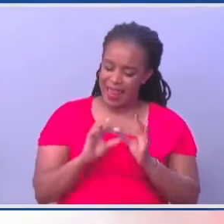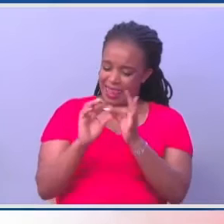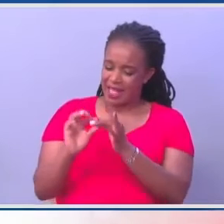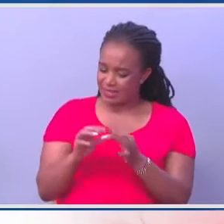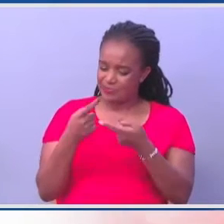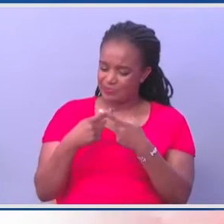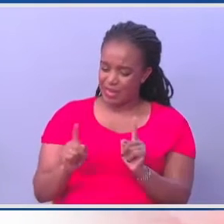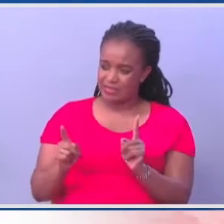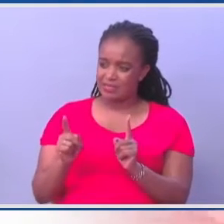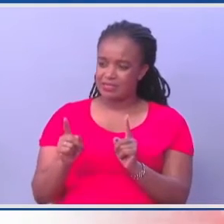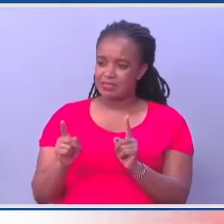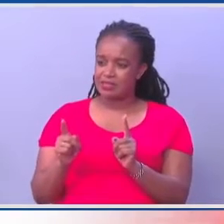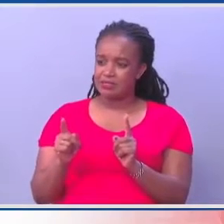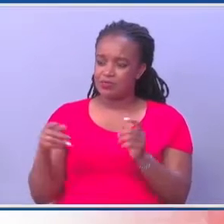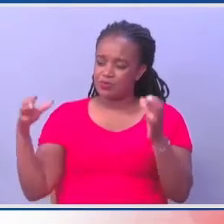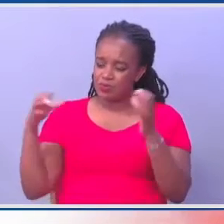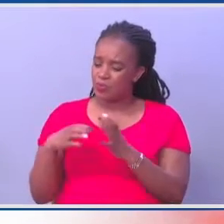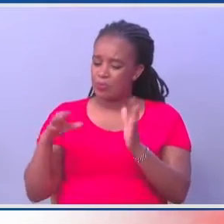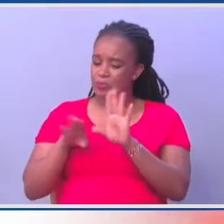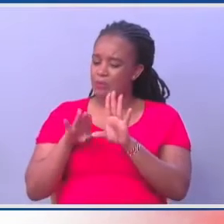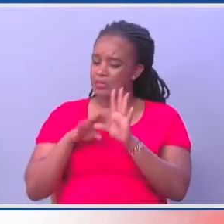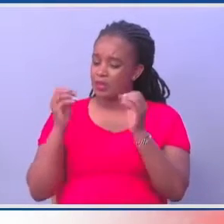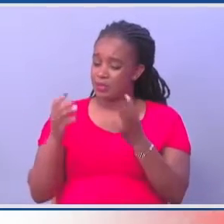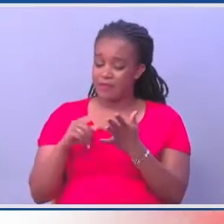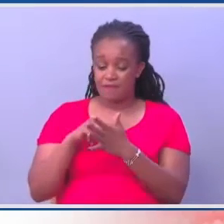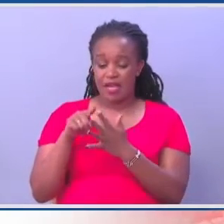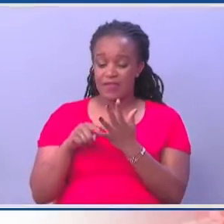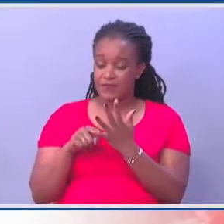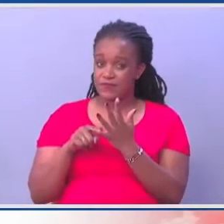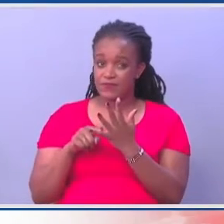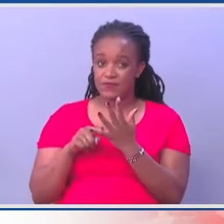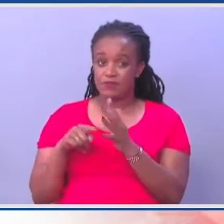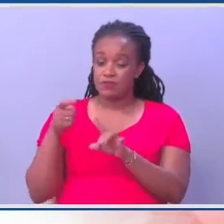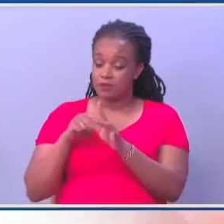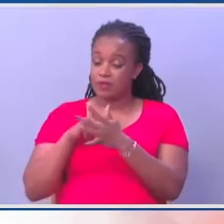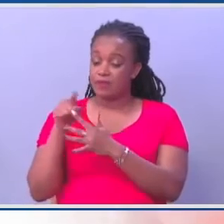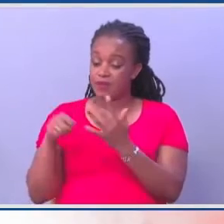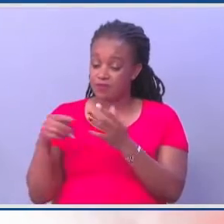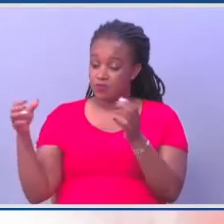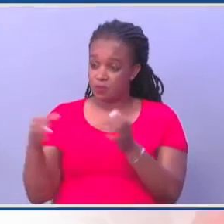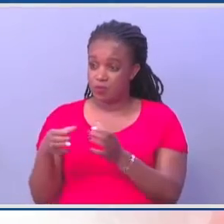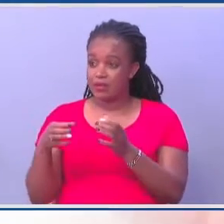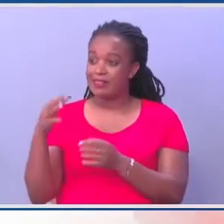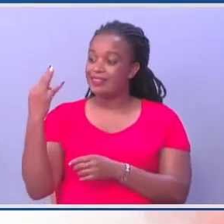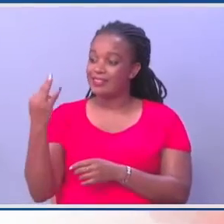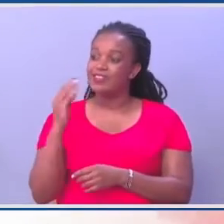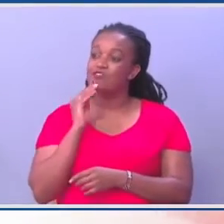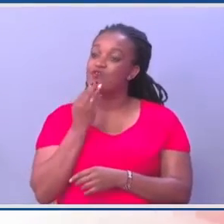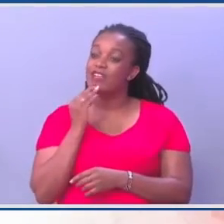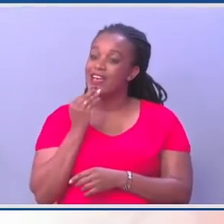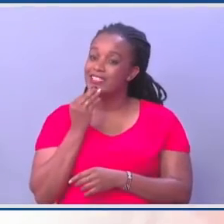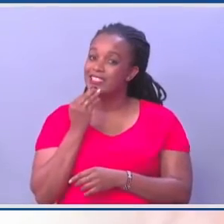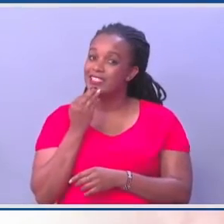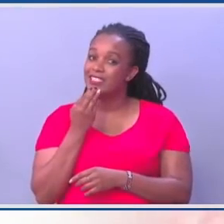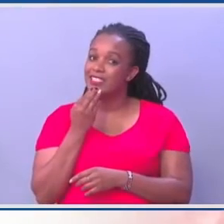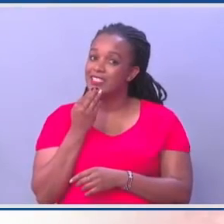your, how many principles are they? There are 5. Of the 5 principles, 3 are Luyas. All right, let's